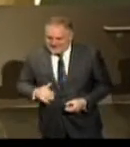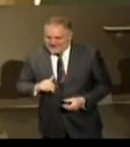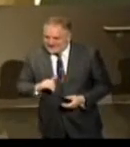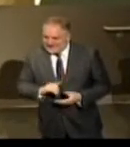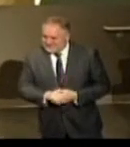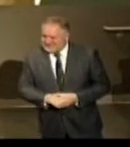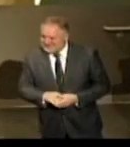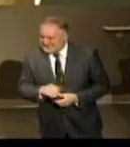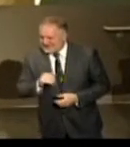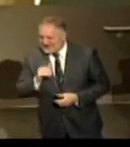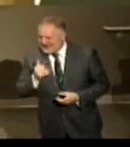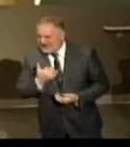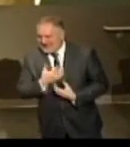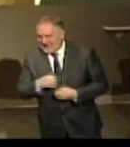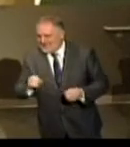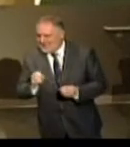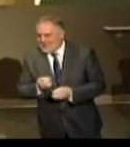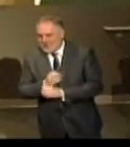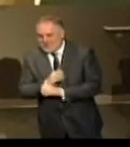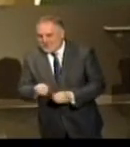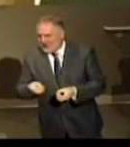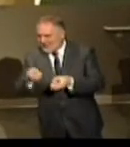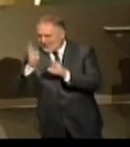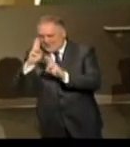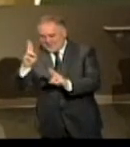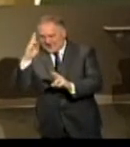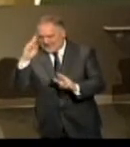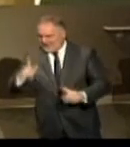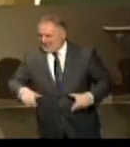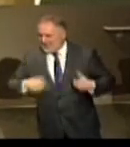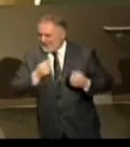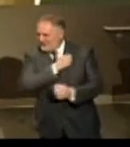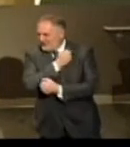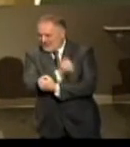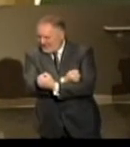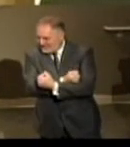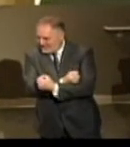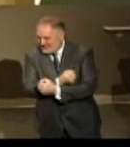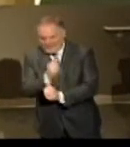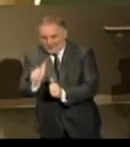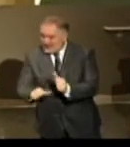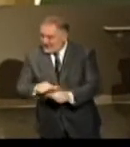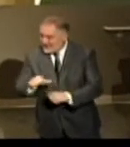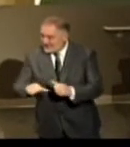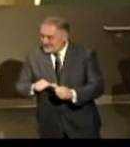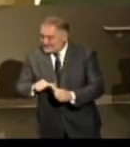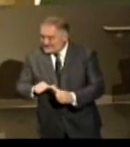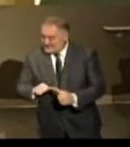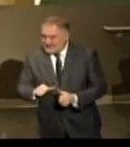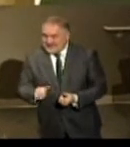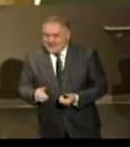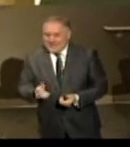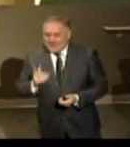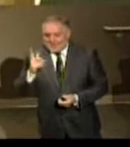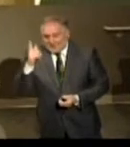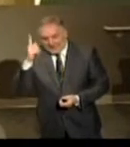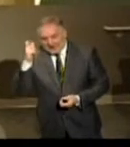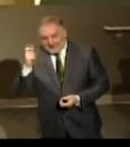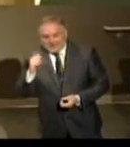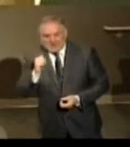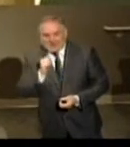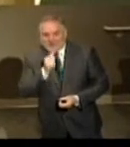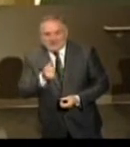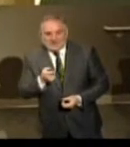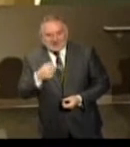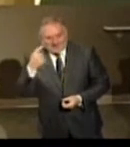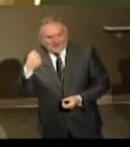have no respect for life, no respect for authority, and no respect for one another whatsoever, because we don't think we have a